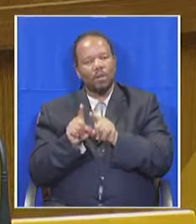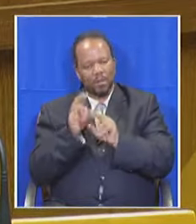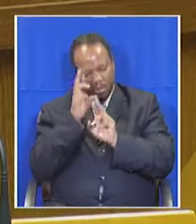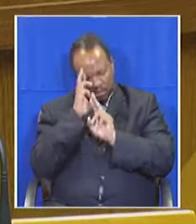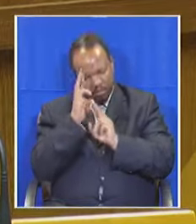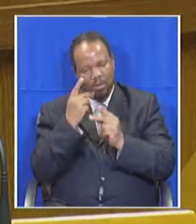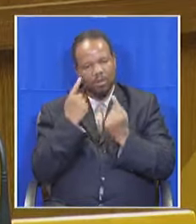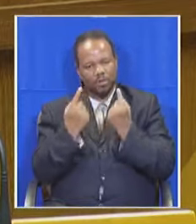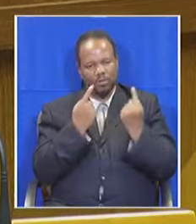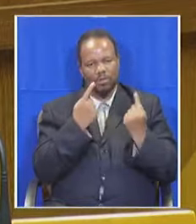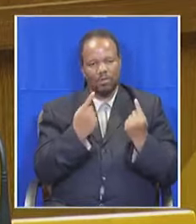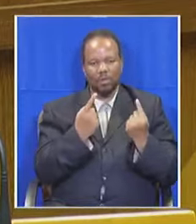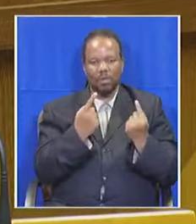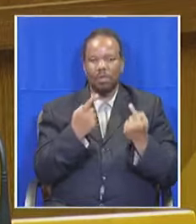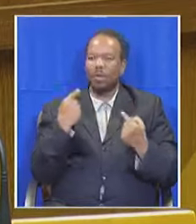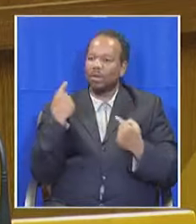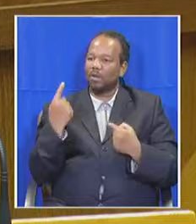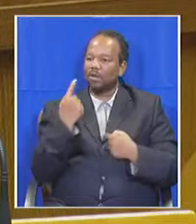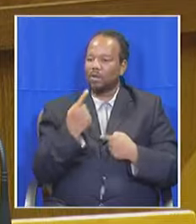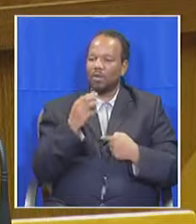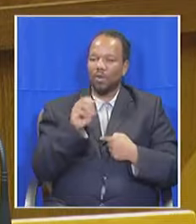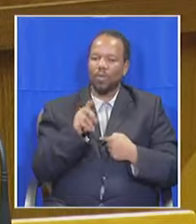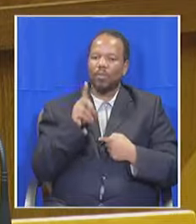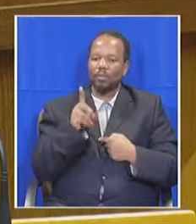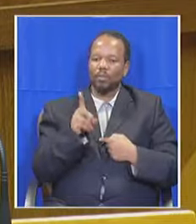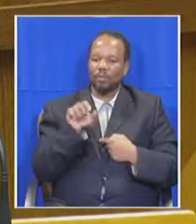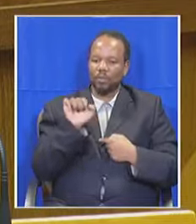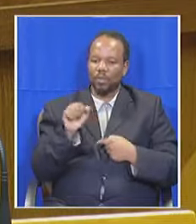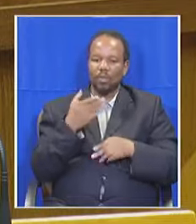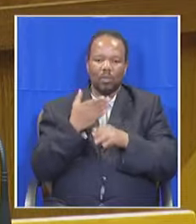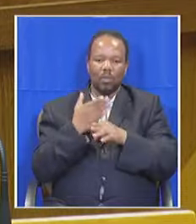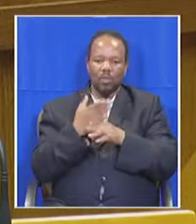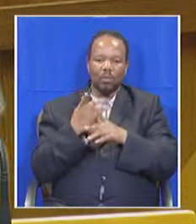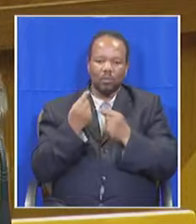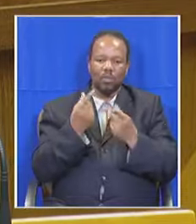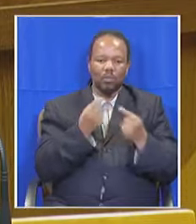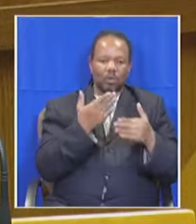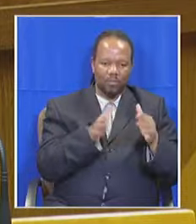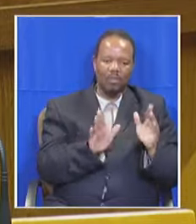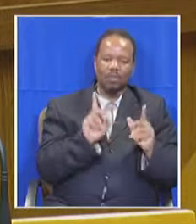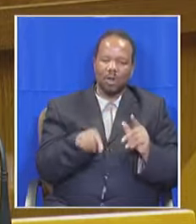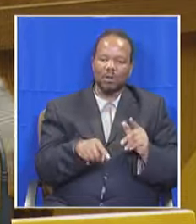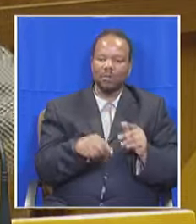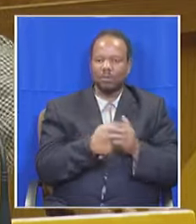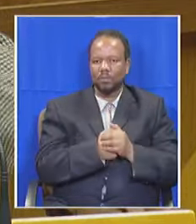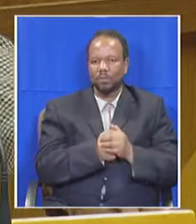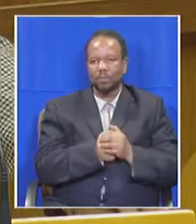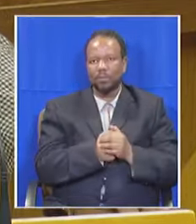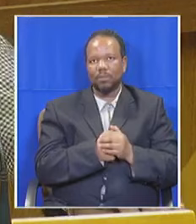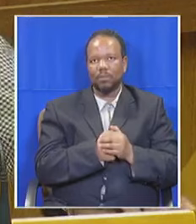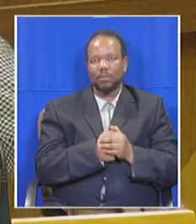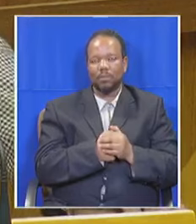ithuba ukuthi bakwazi ukwenza imisebenzi yabo ngendlela efaneleyo. Thank you, Deputy Speaker. The recognition of